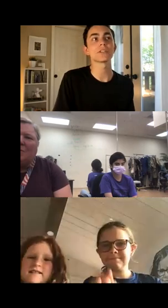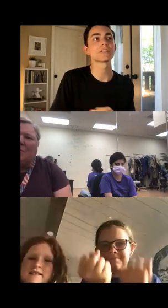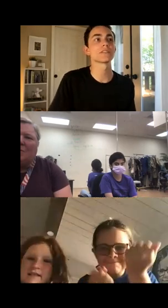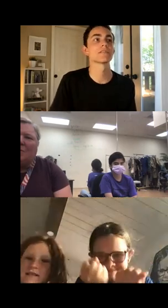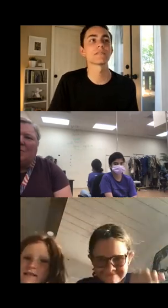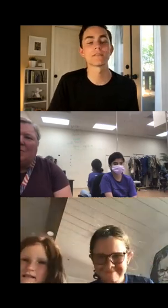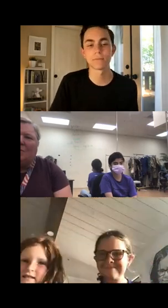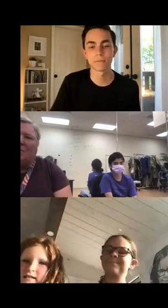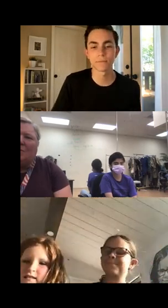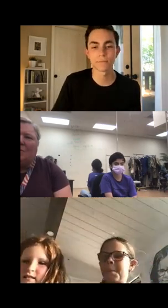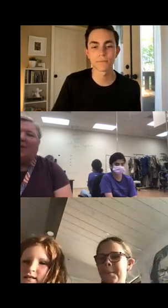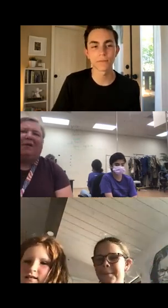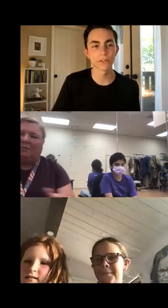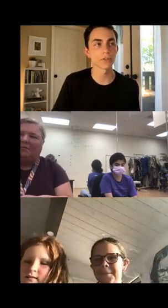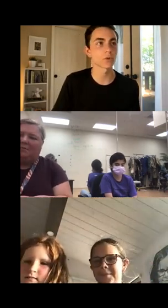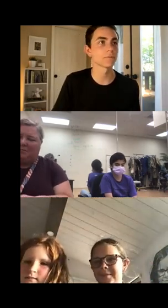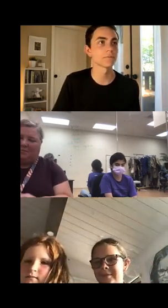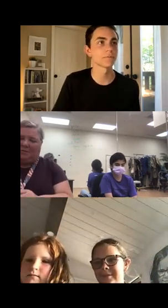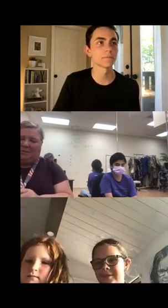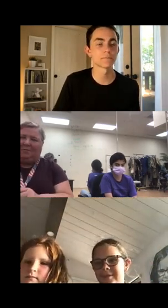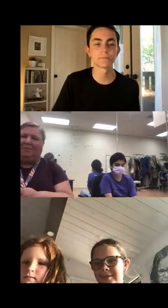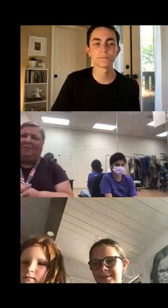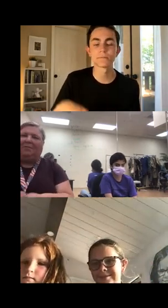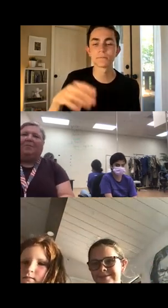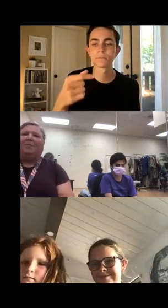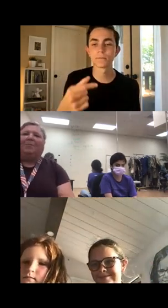for it. Here's the first one.